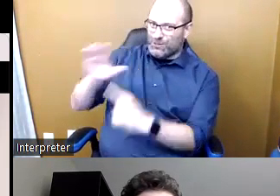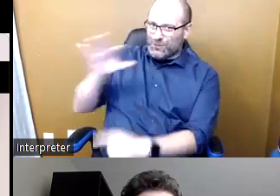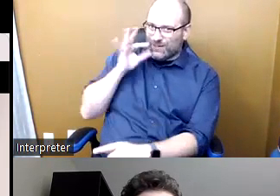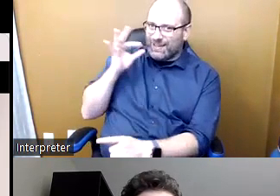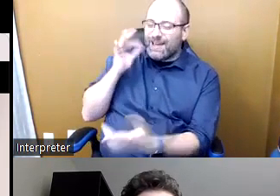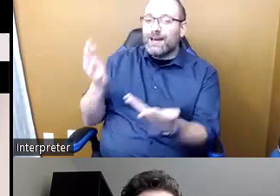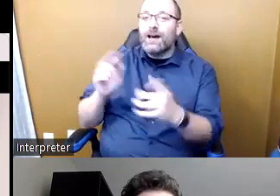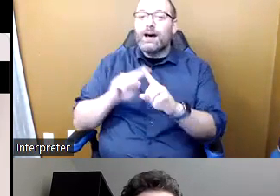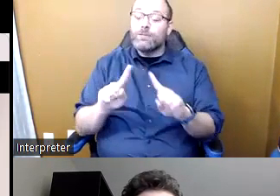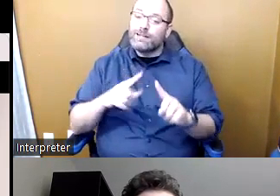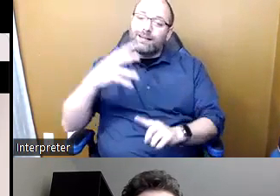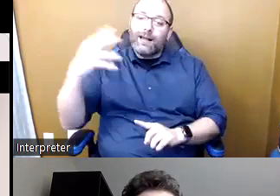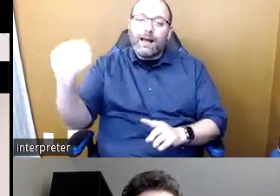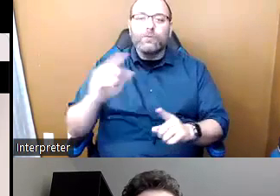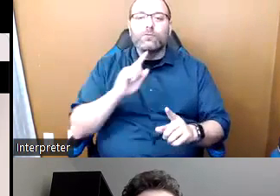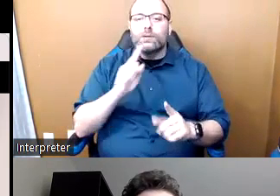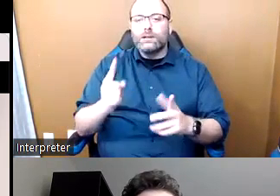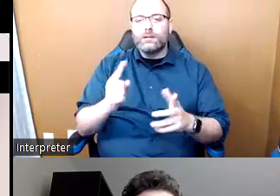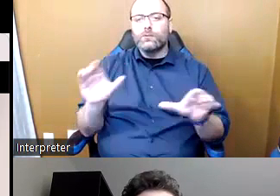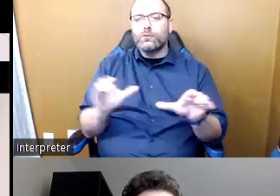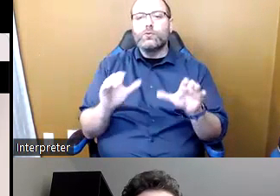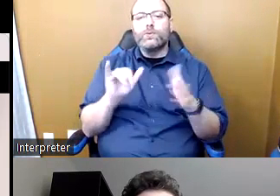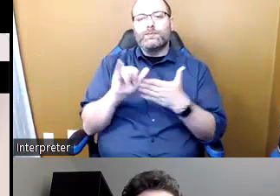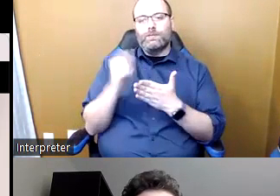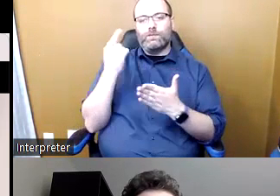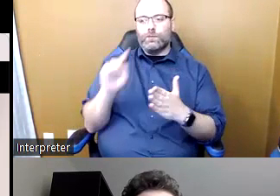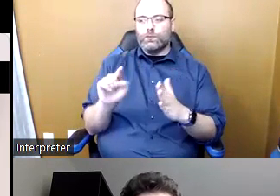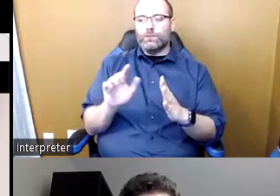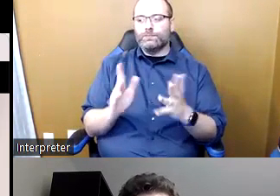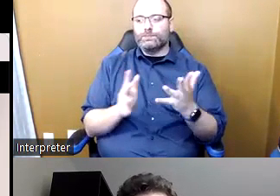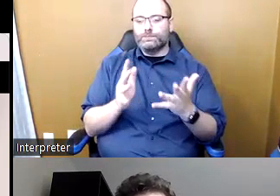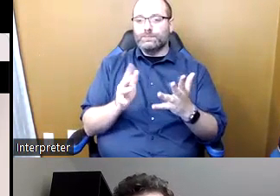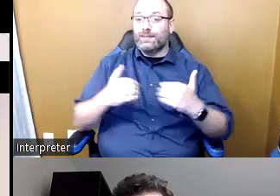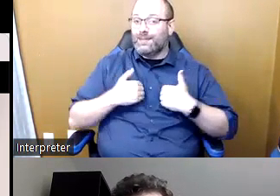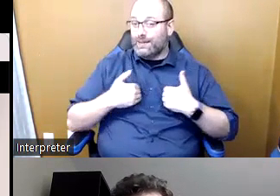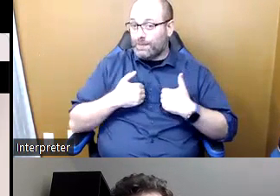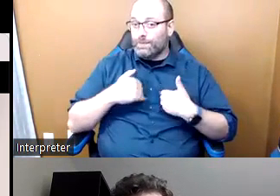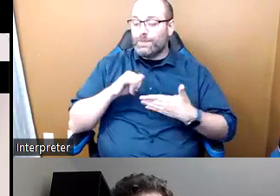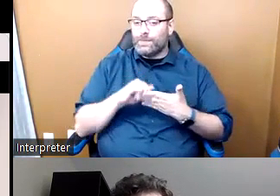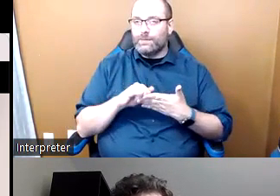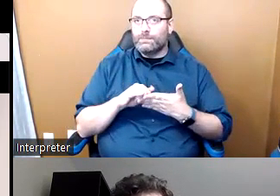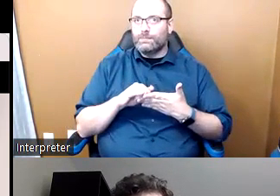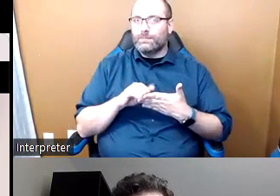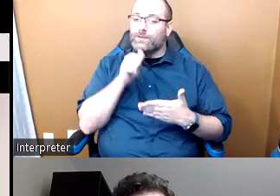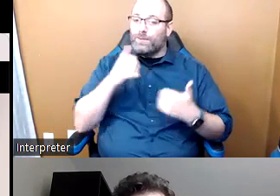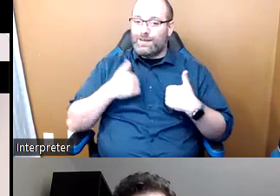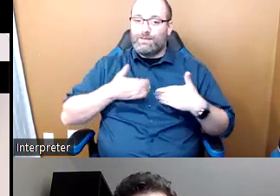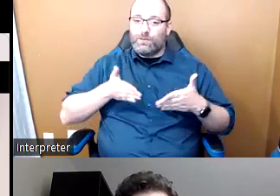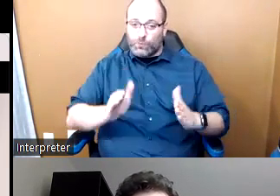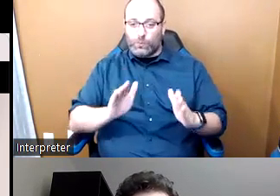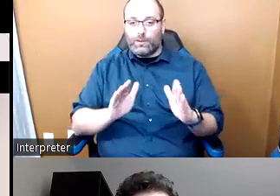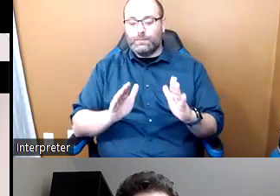just getting out and you know, doing that for a creature that might not even, you know, have its own way